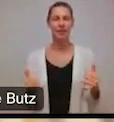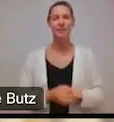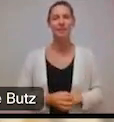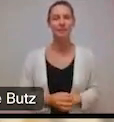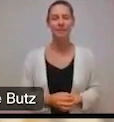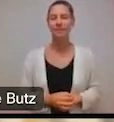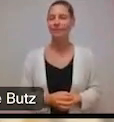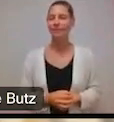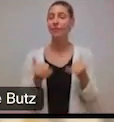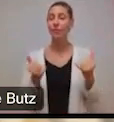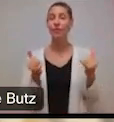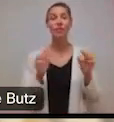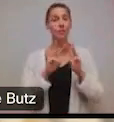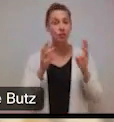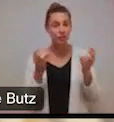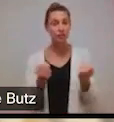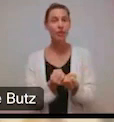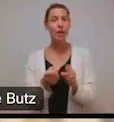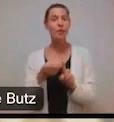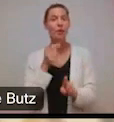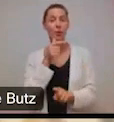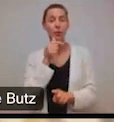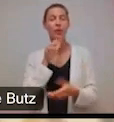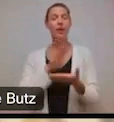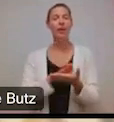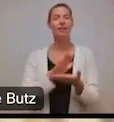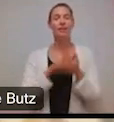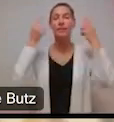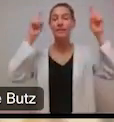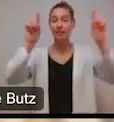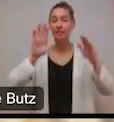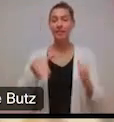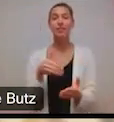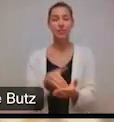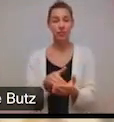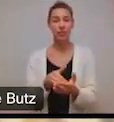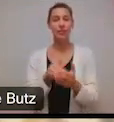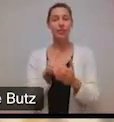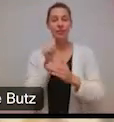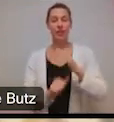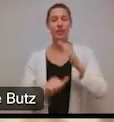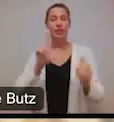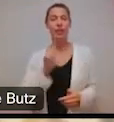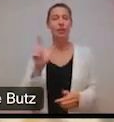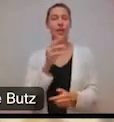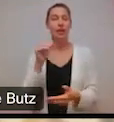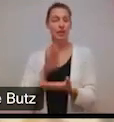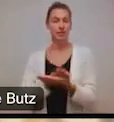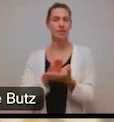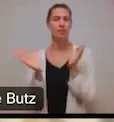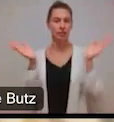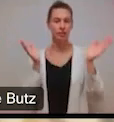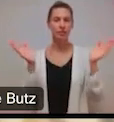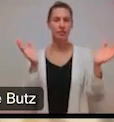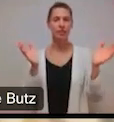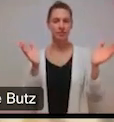This workshop is coming to you from the Academic Success Center, which is part of Library and Academic Services